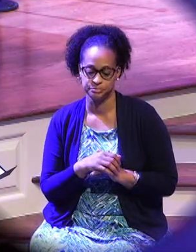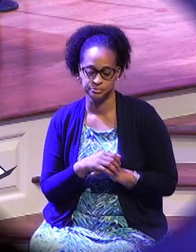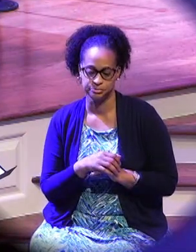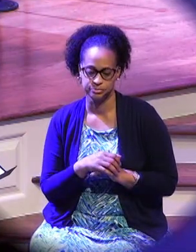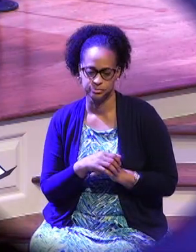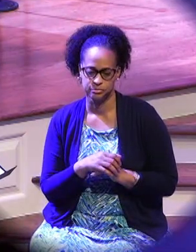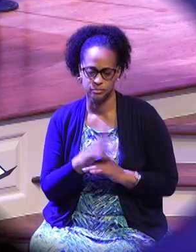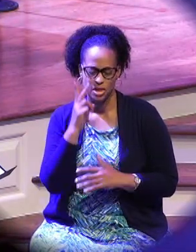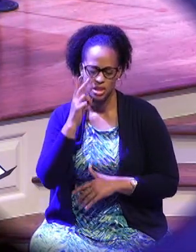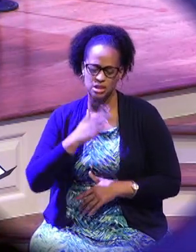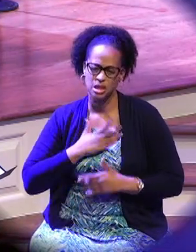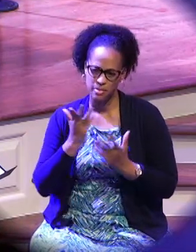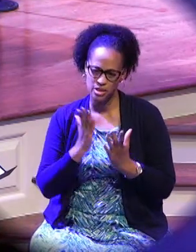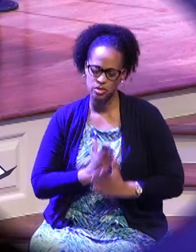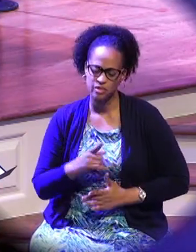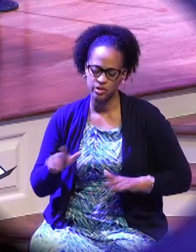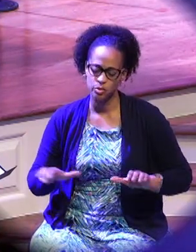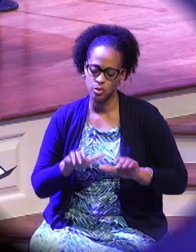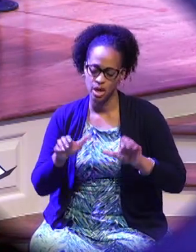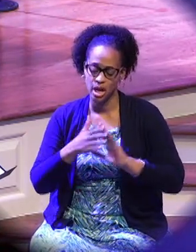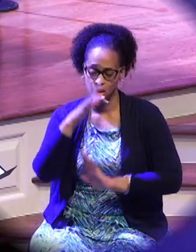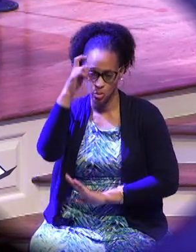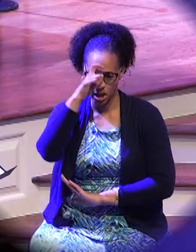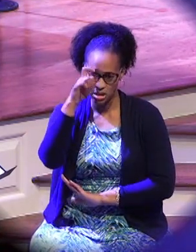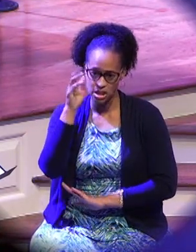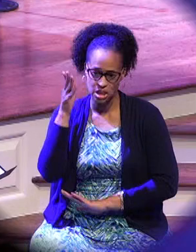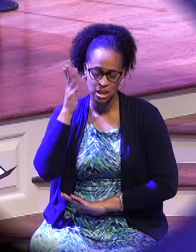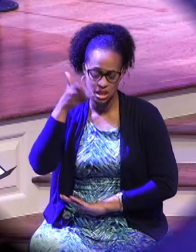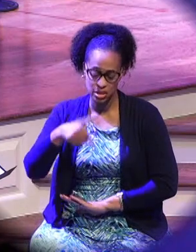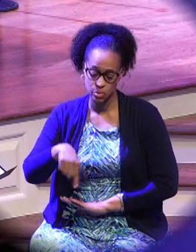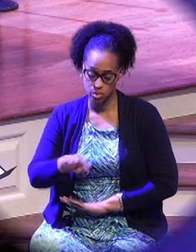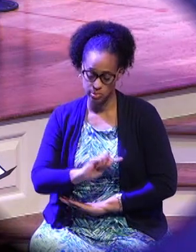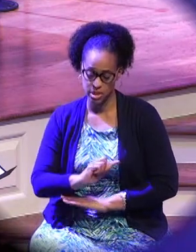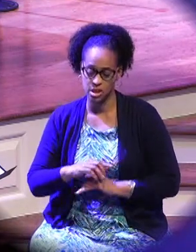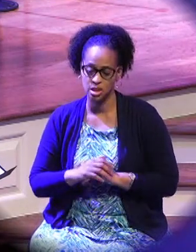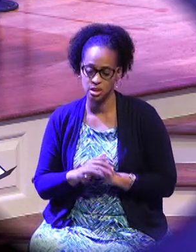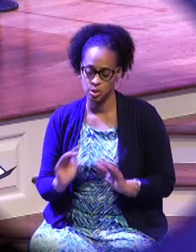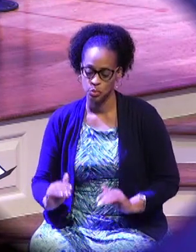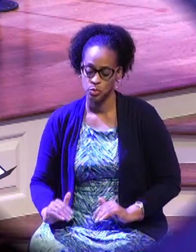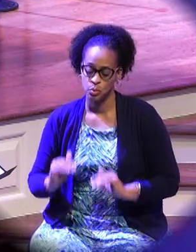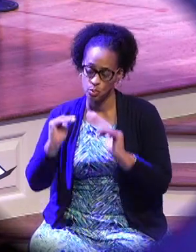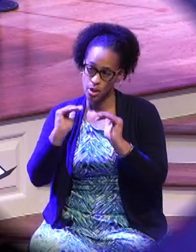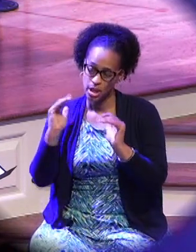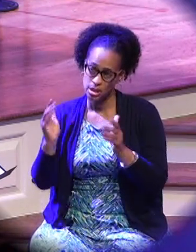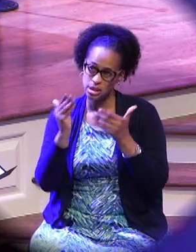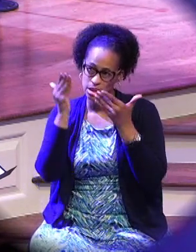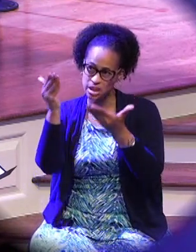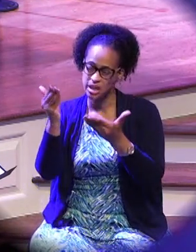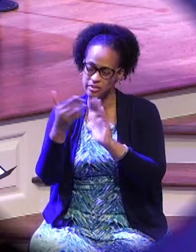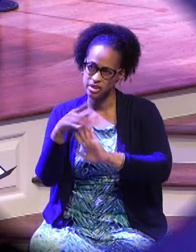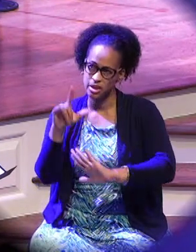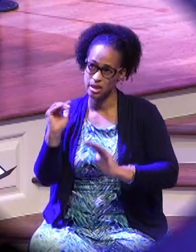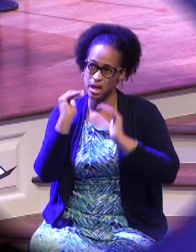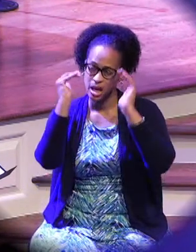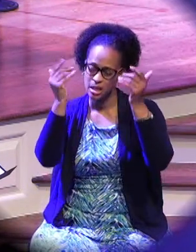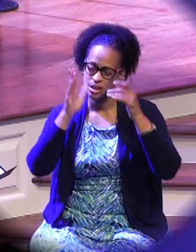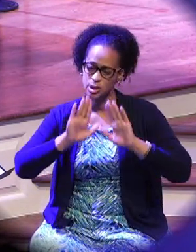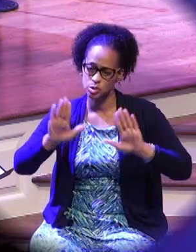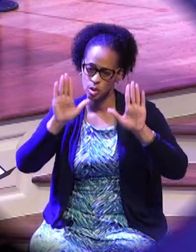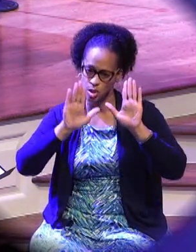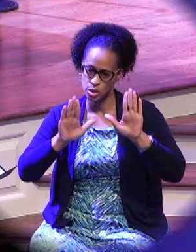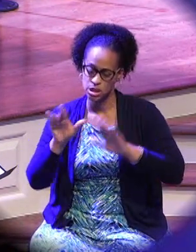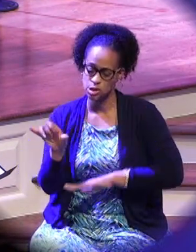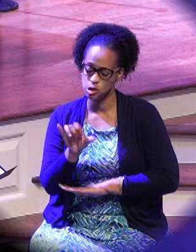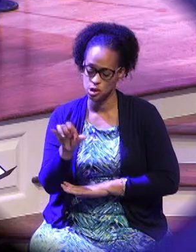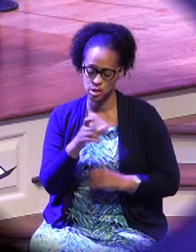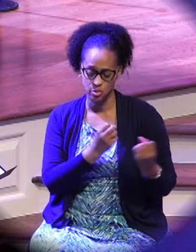12. See, my servant will act wisely. He will be raised and lifted up and highly exalted. And just as there were